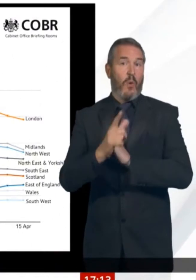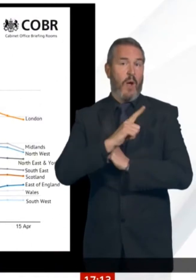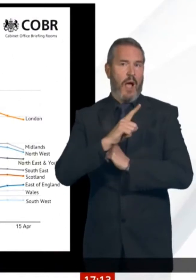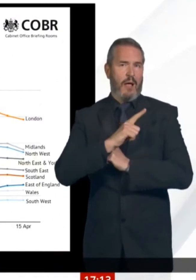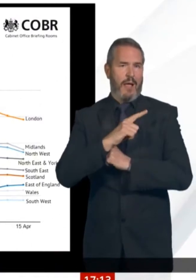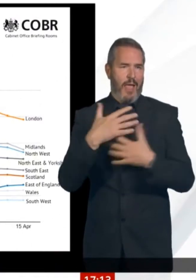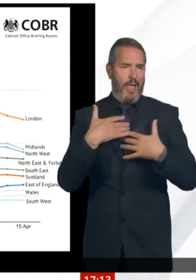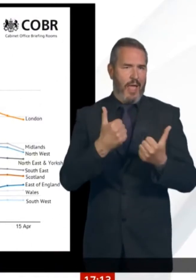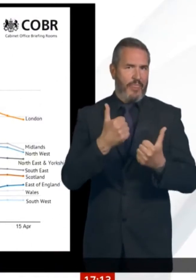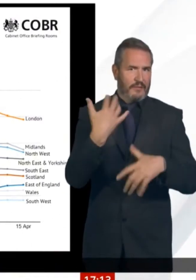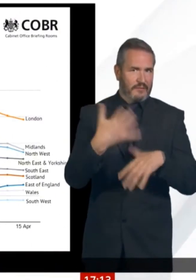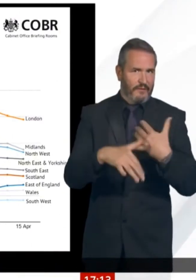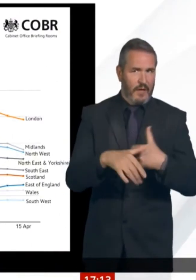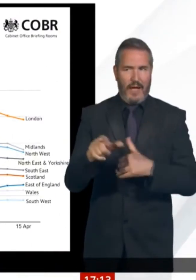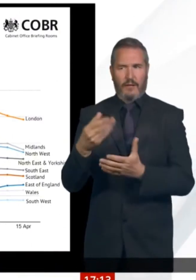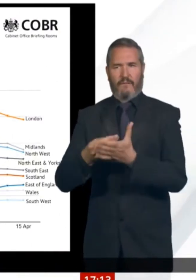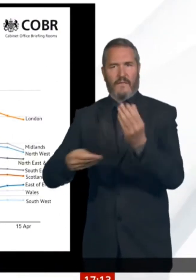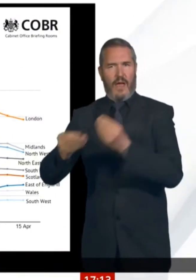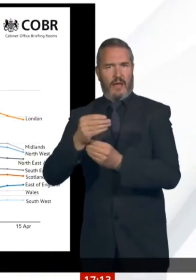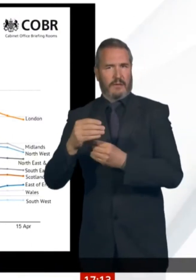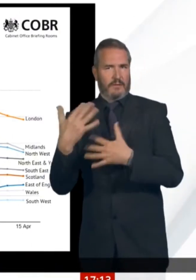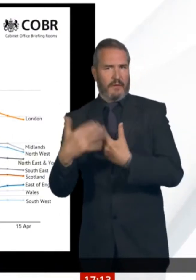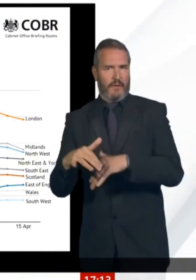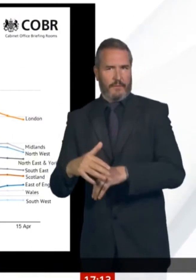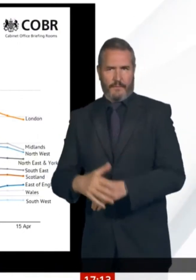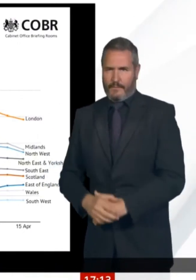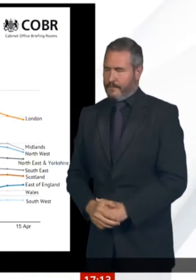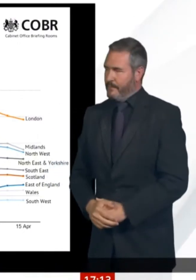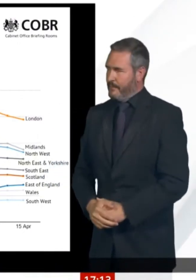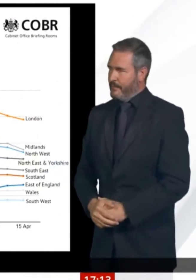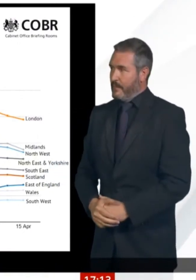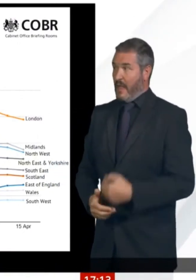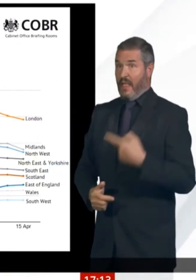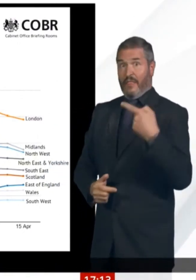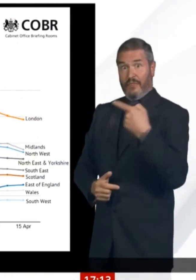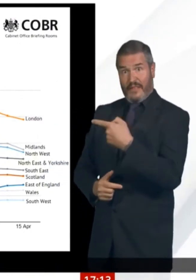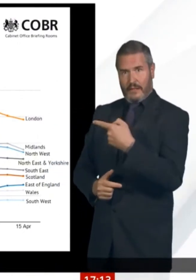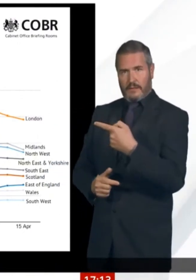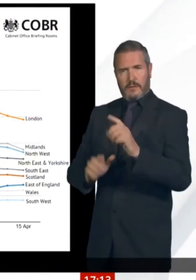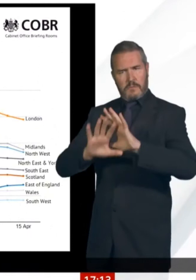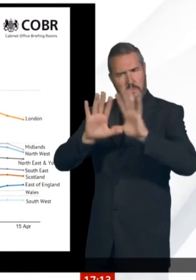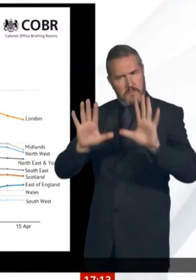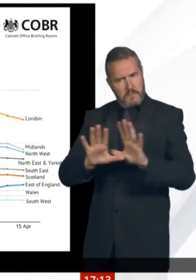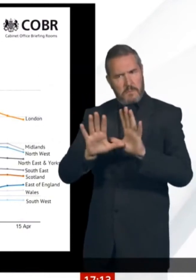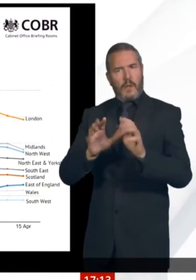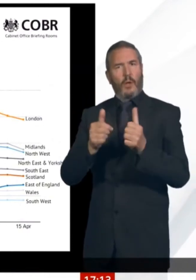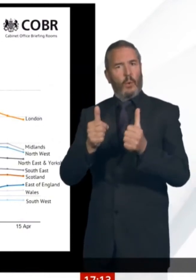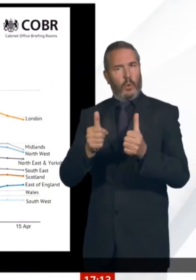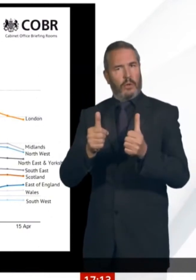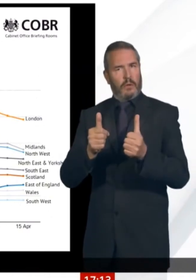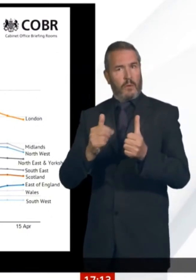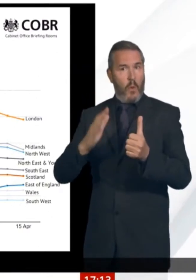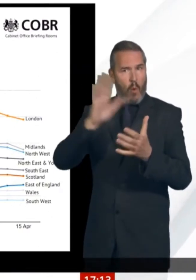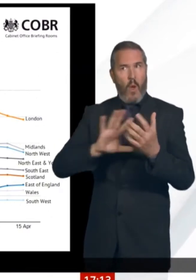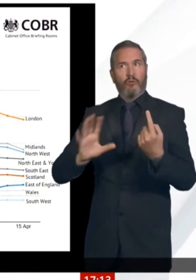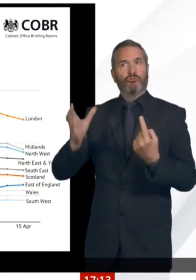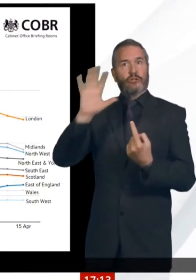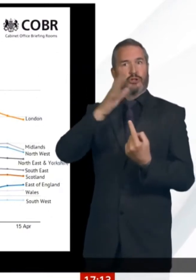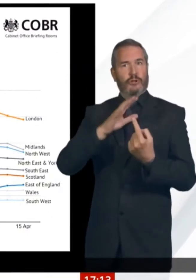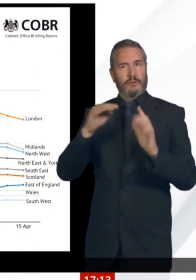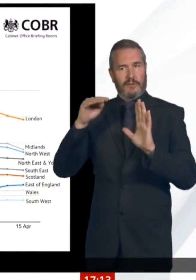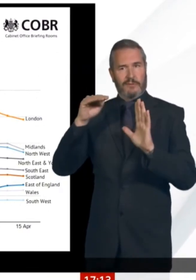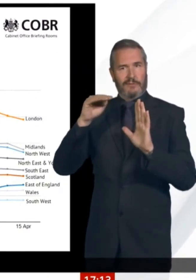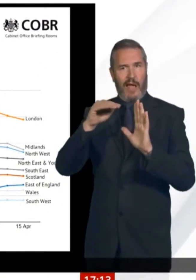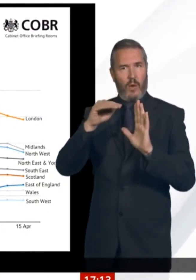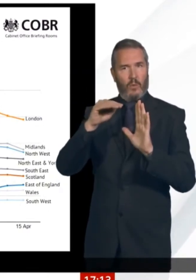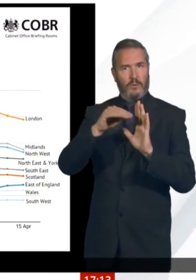to the economy. So at the moment, this is looking in a good place. It's beginning to come down, beginning